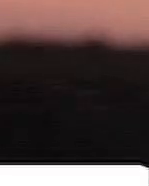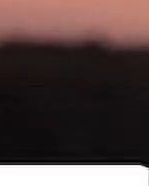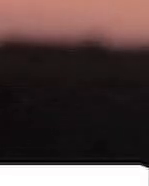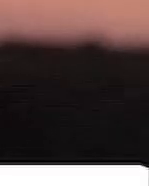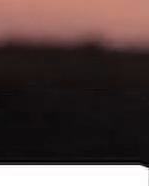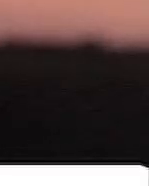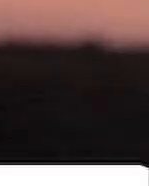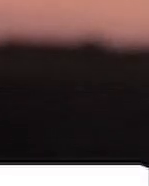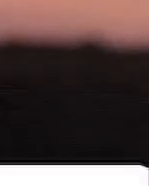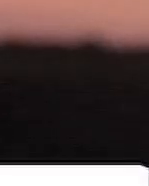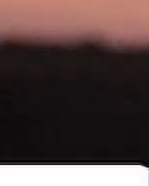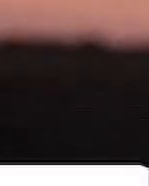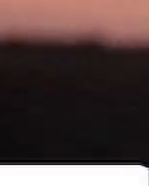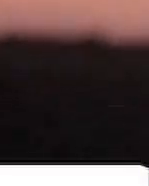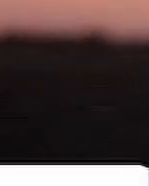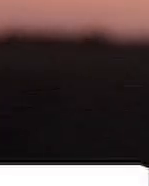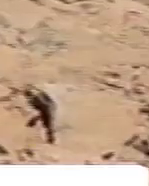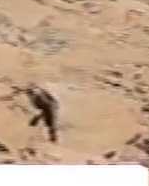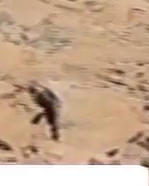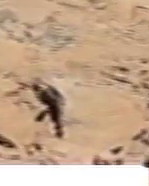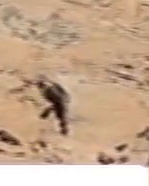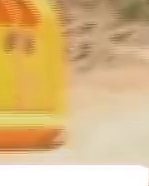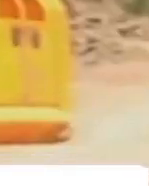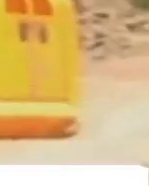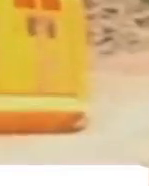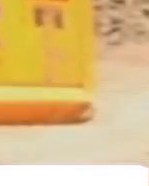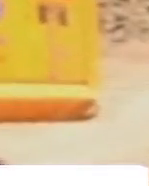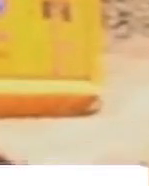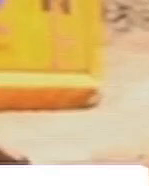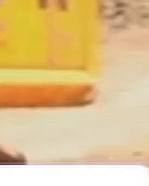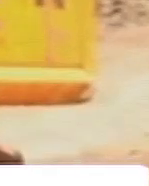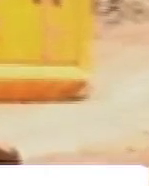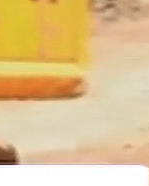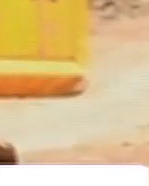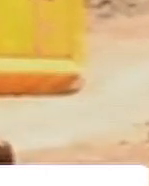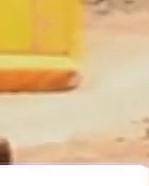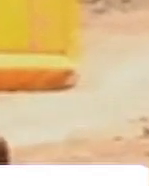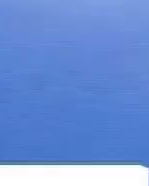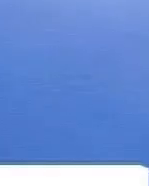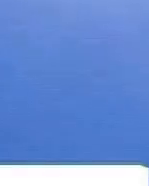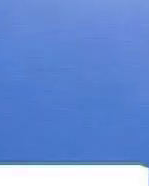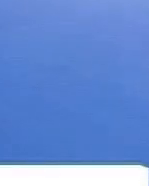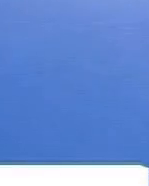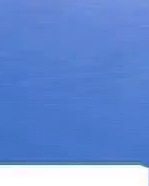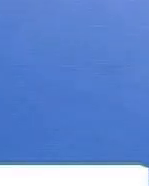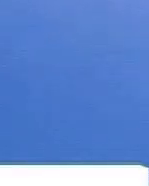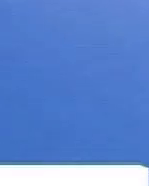figure. I will get there, need to figure. Nitakuwa engineer lakini